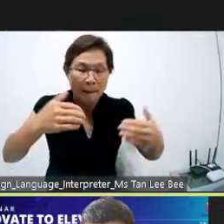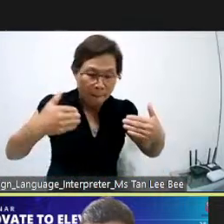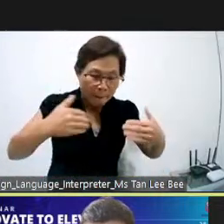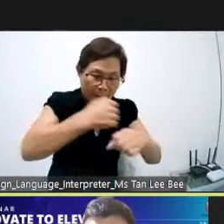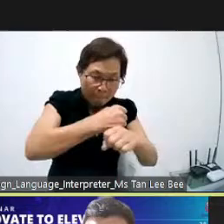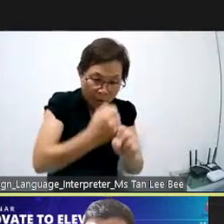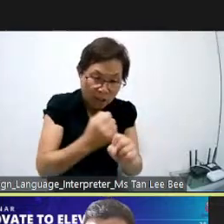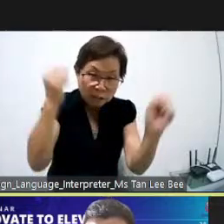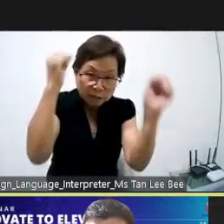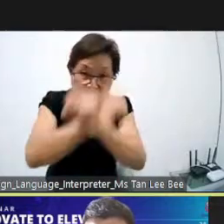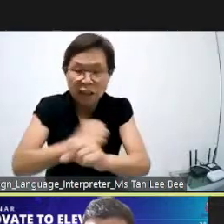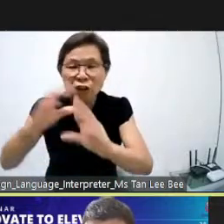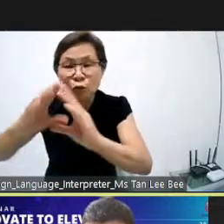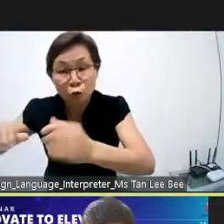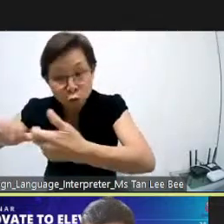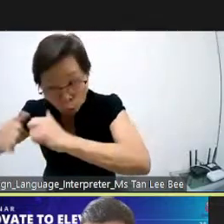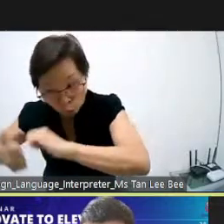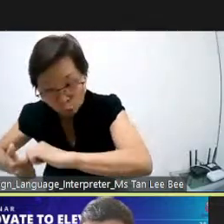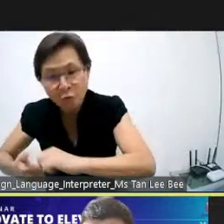A,